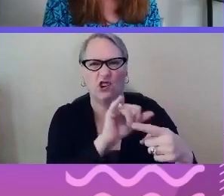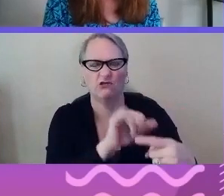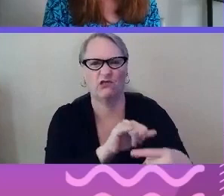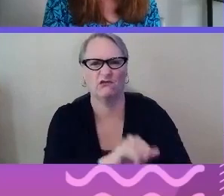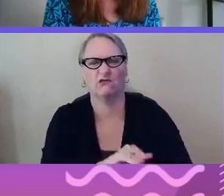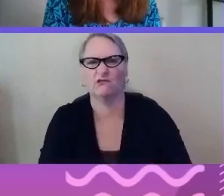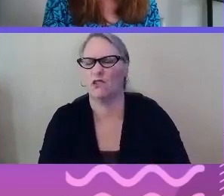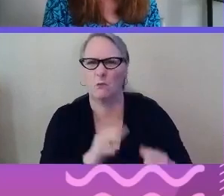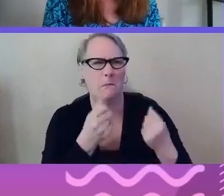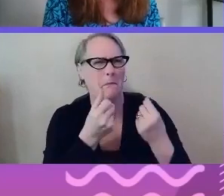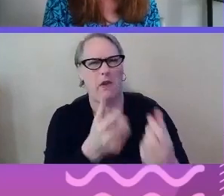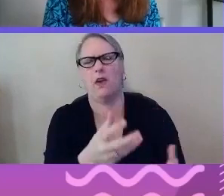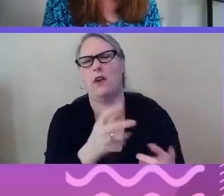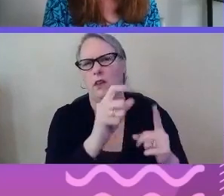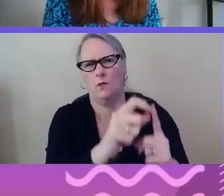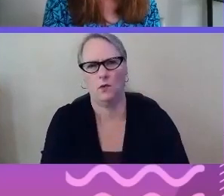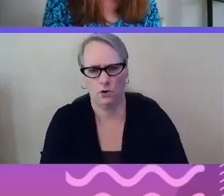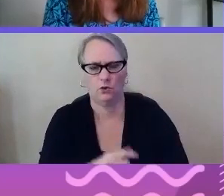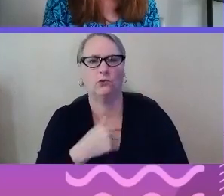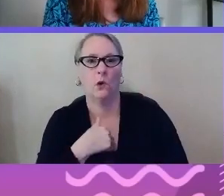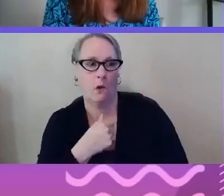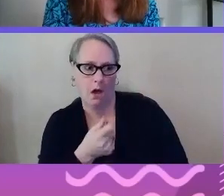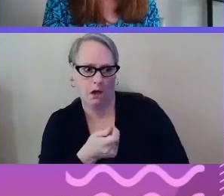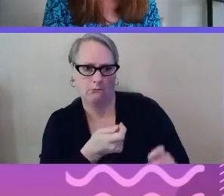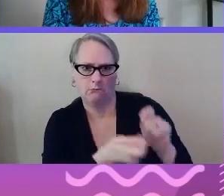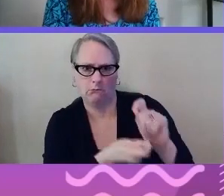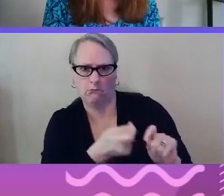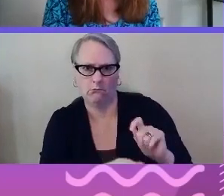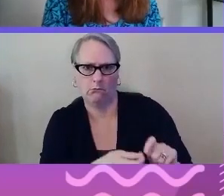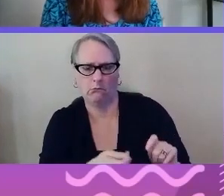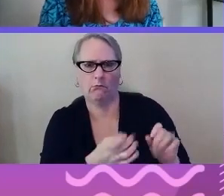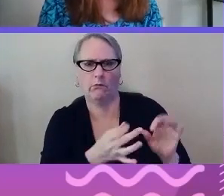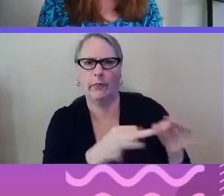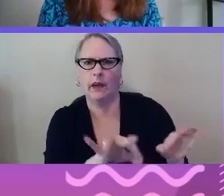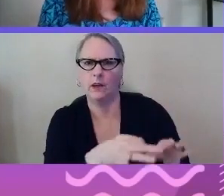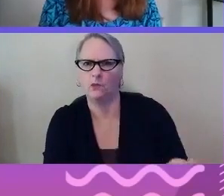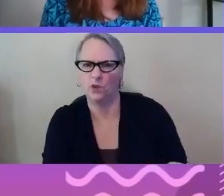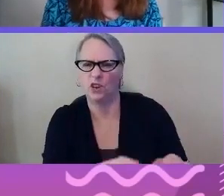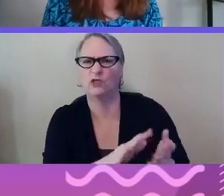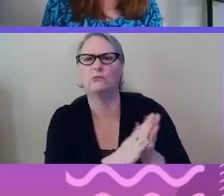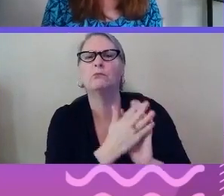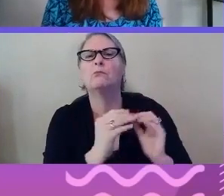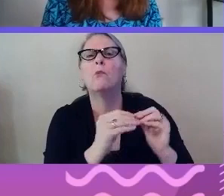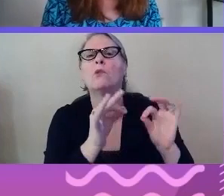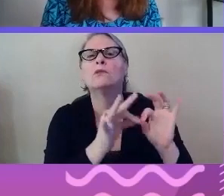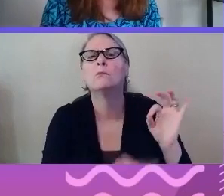And so sometimes I've adapted the language in the books, just simplified it. So it's a little bit,